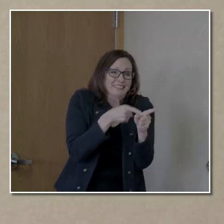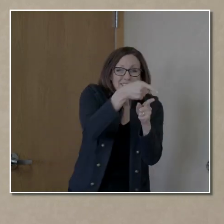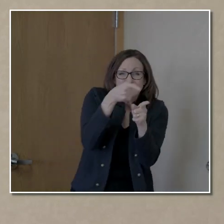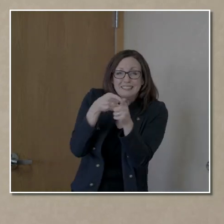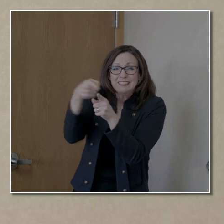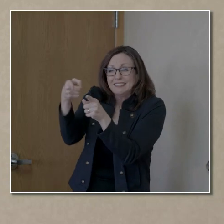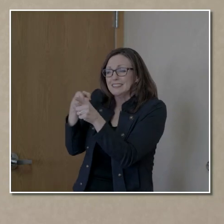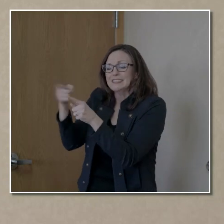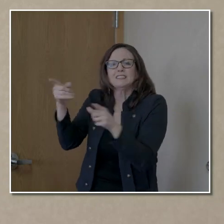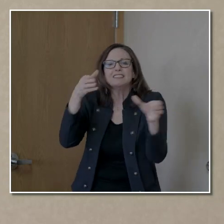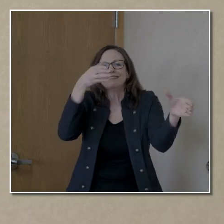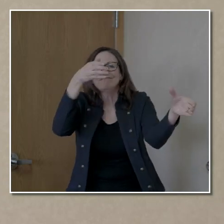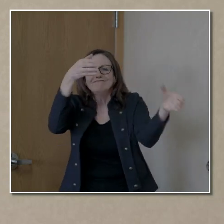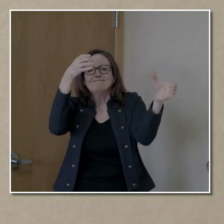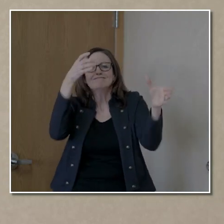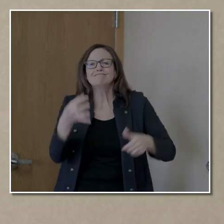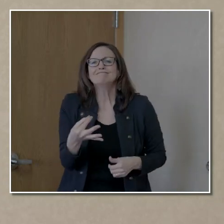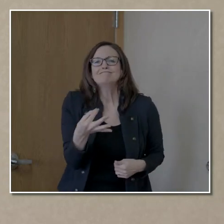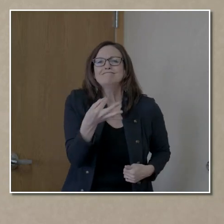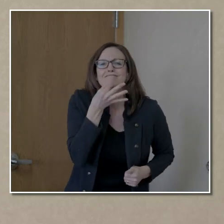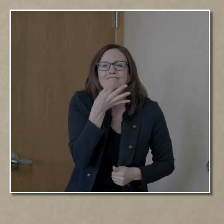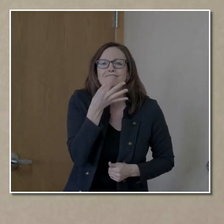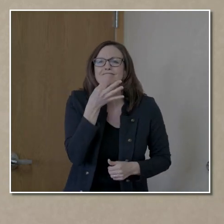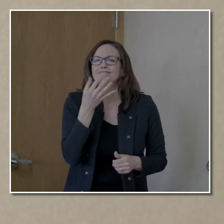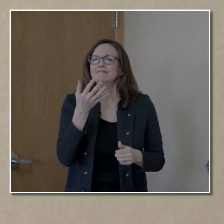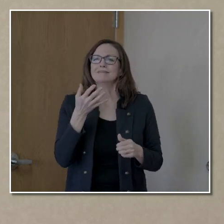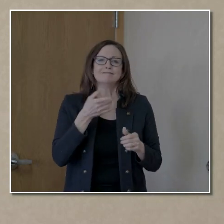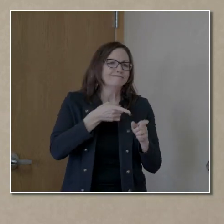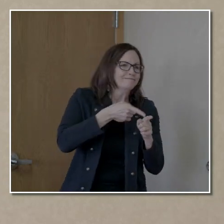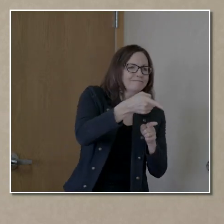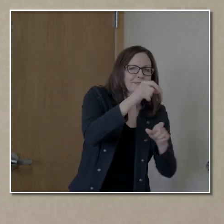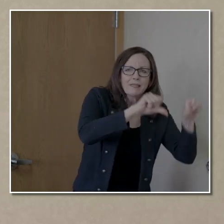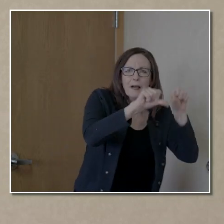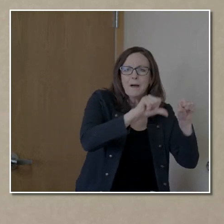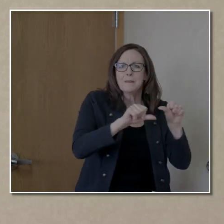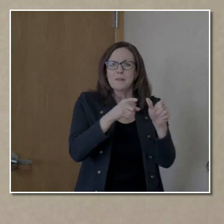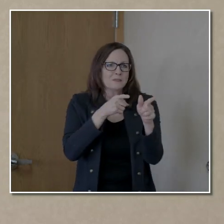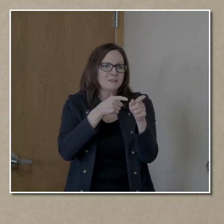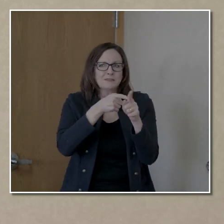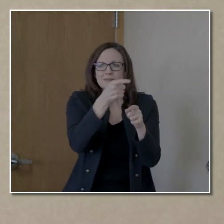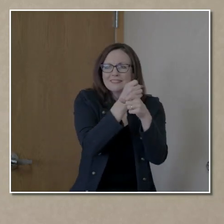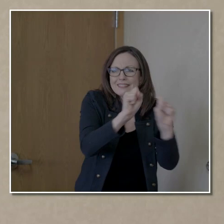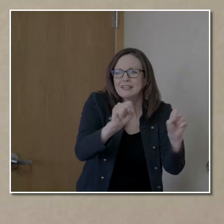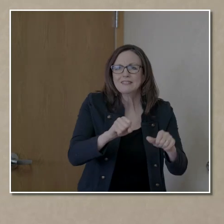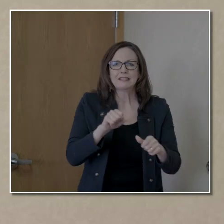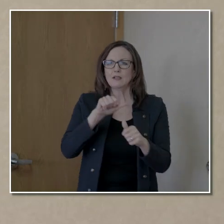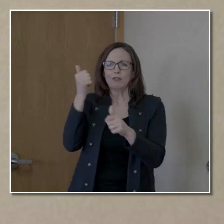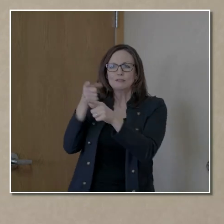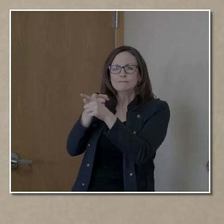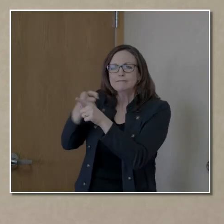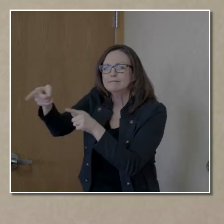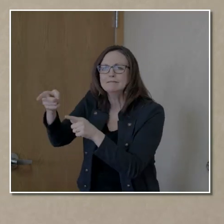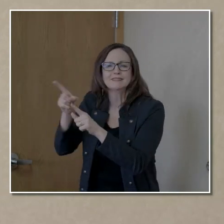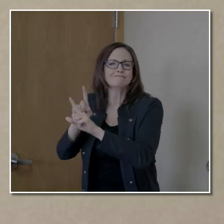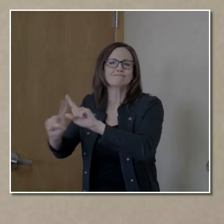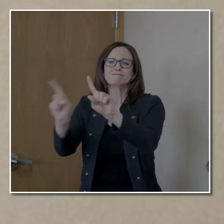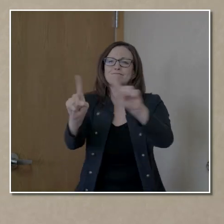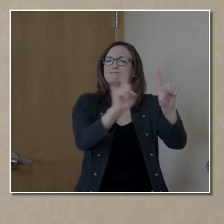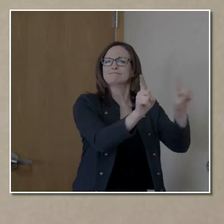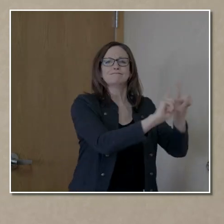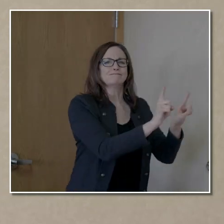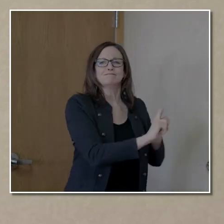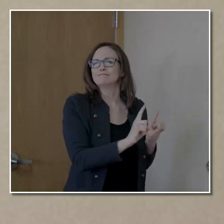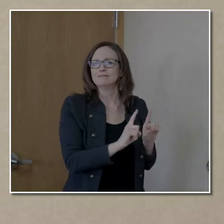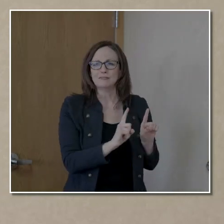this issue. In the SEOC, you will find people from a variety of state agencies working alongside